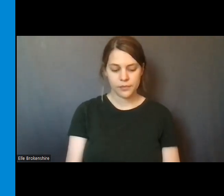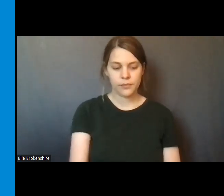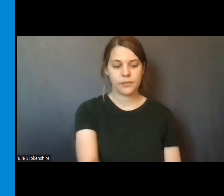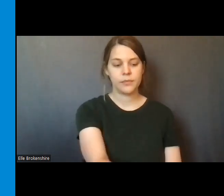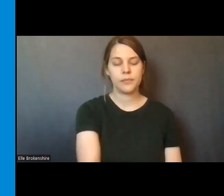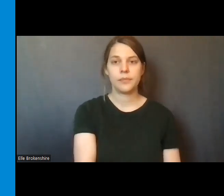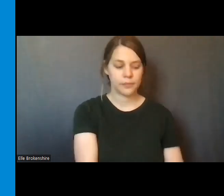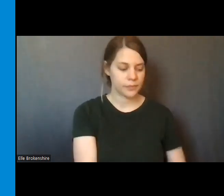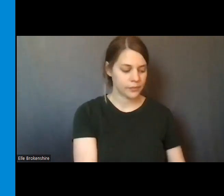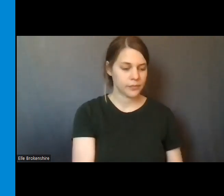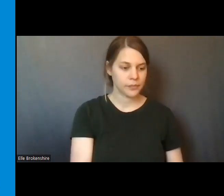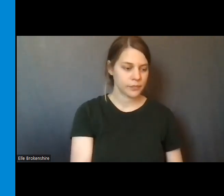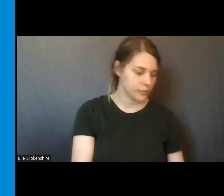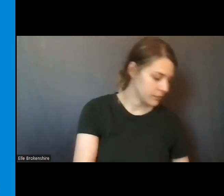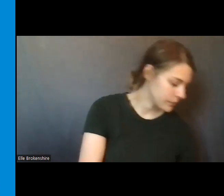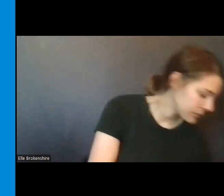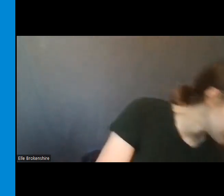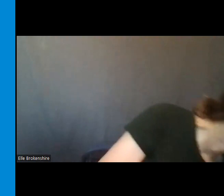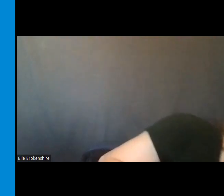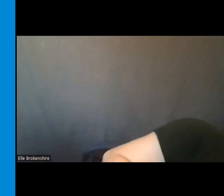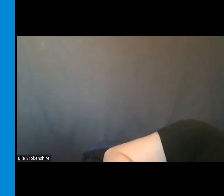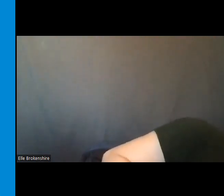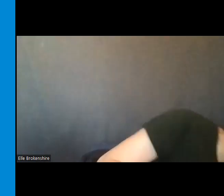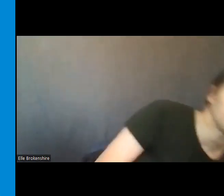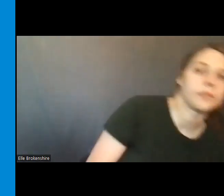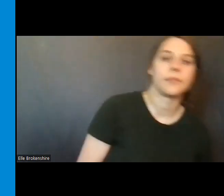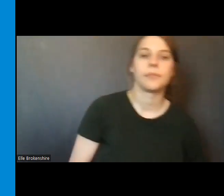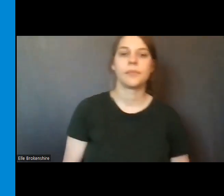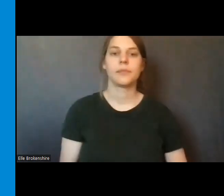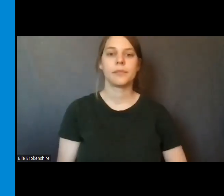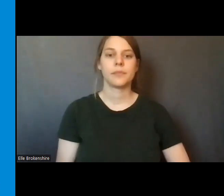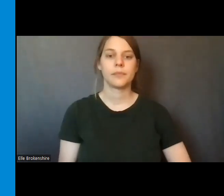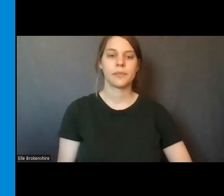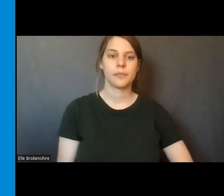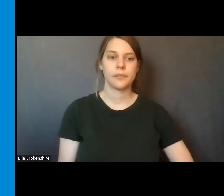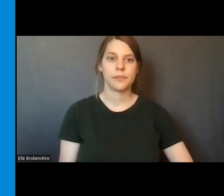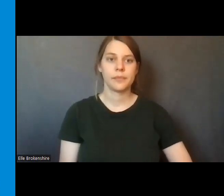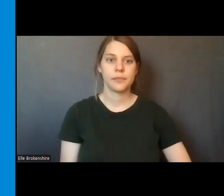Yeah. Thanks, Director Powell. I completely agree. I think it's just another,